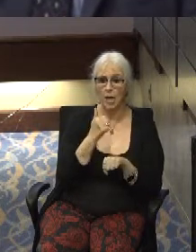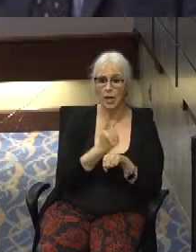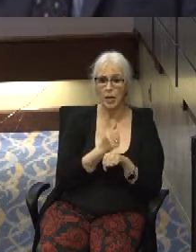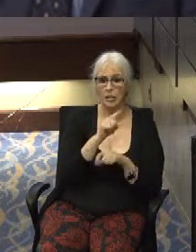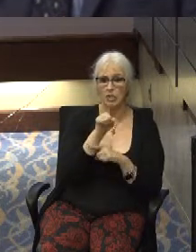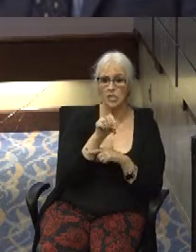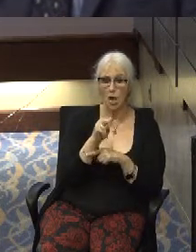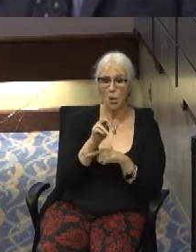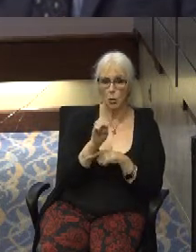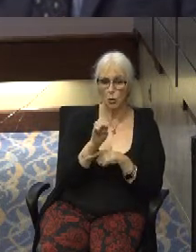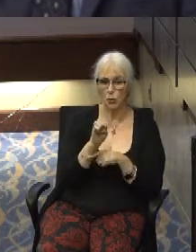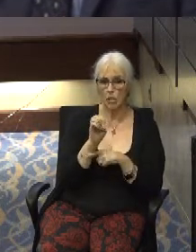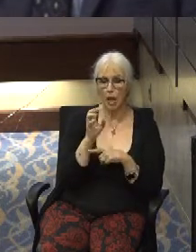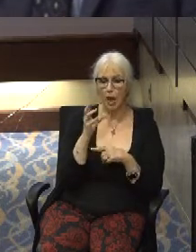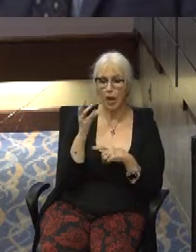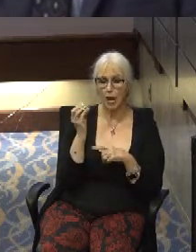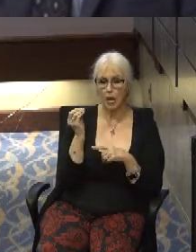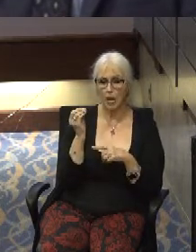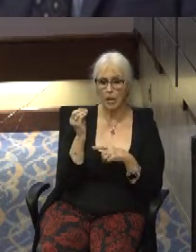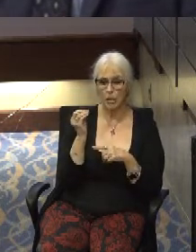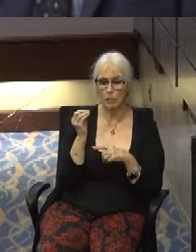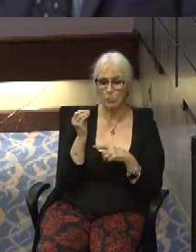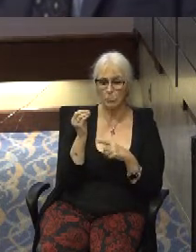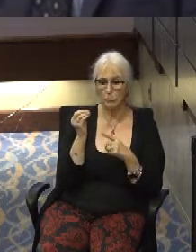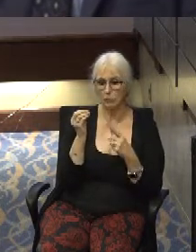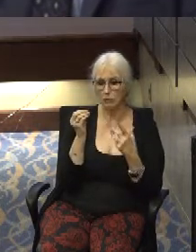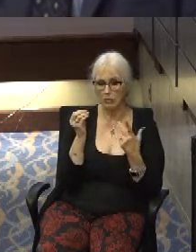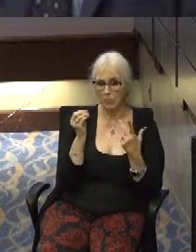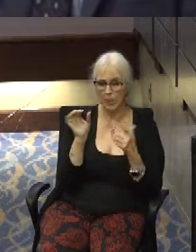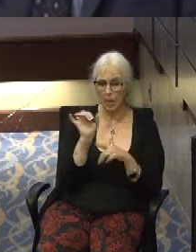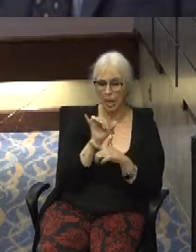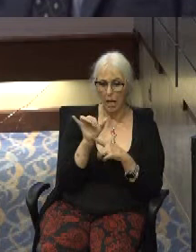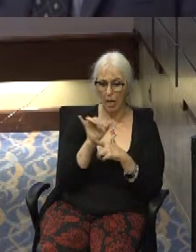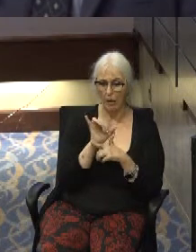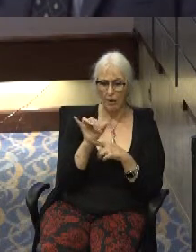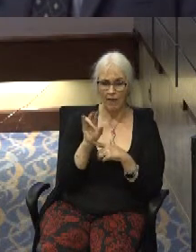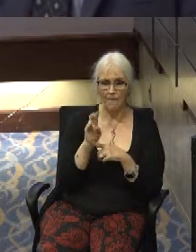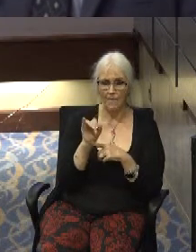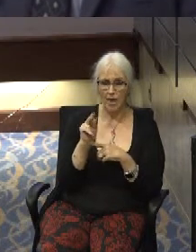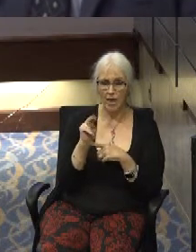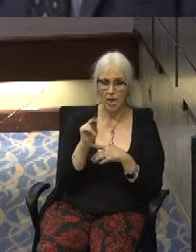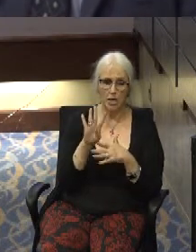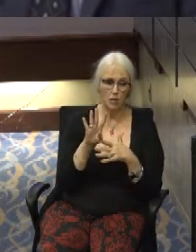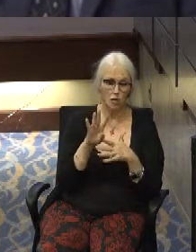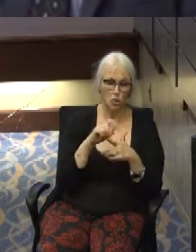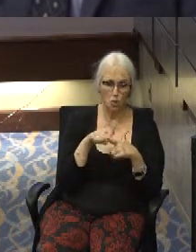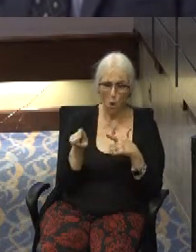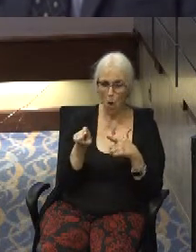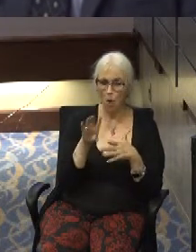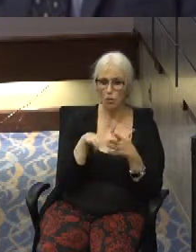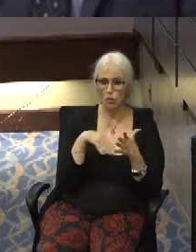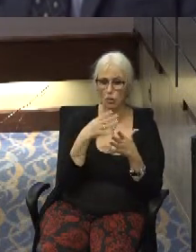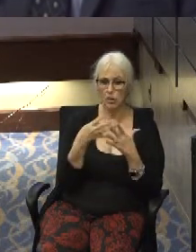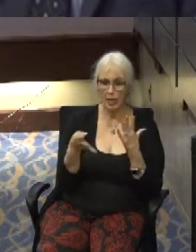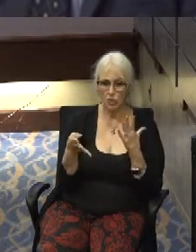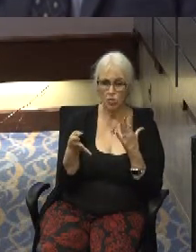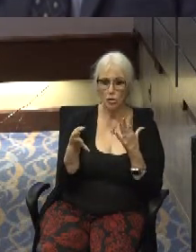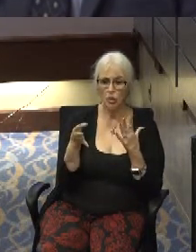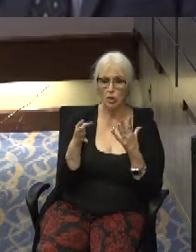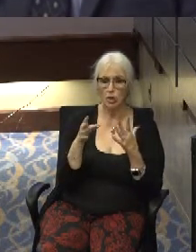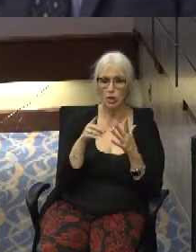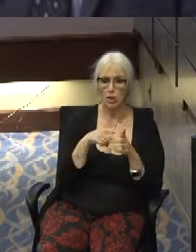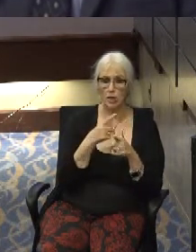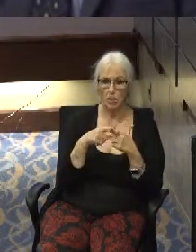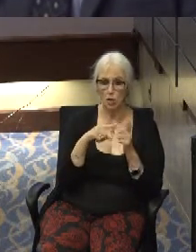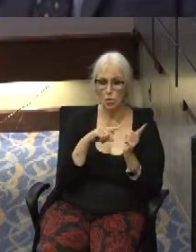zones and move forward with it. So it'd be just like a demand-based. You call, schedule it, and then, they would take you from